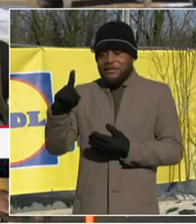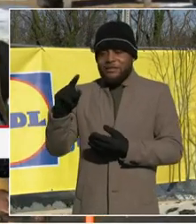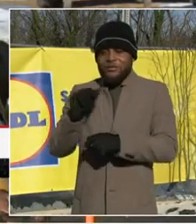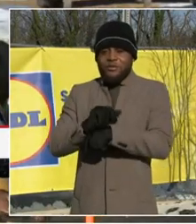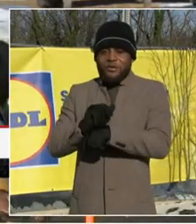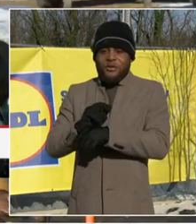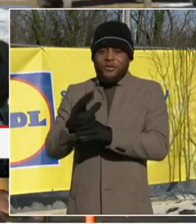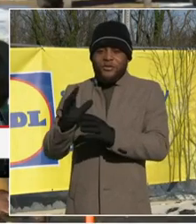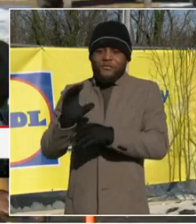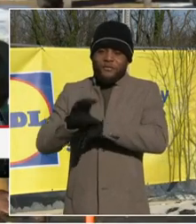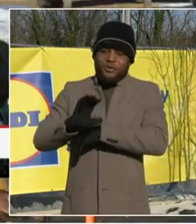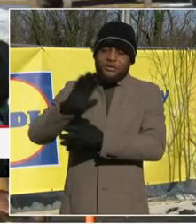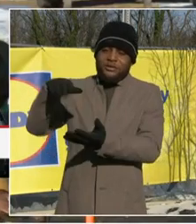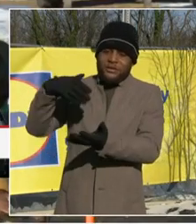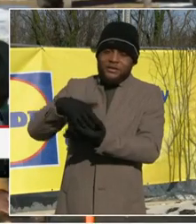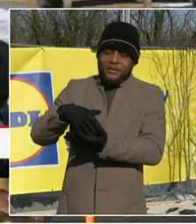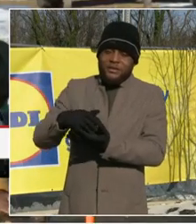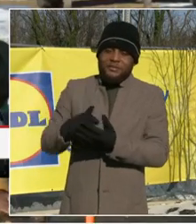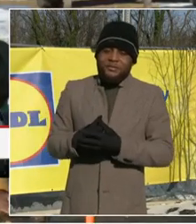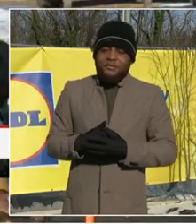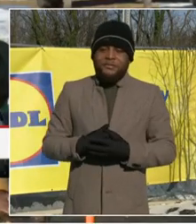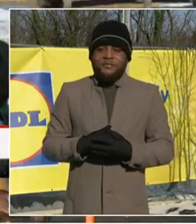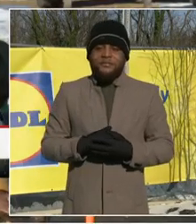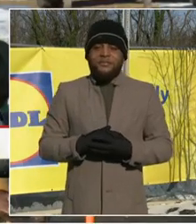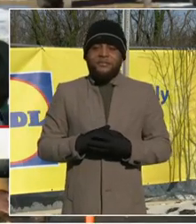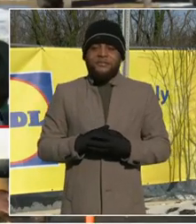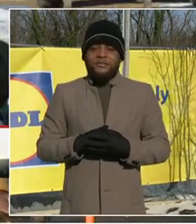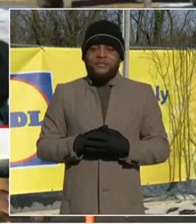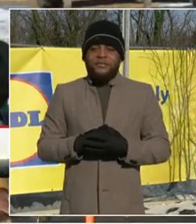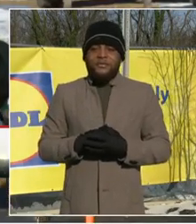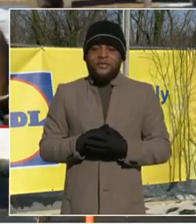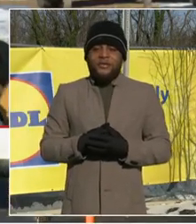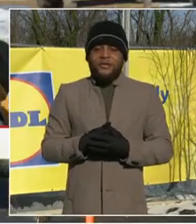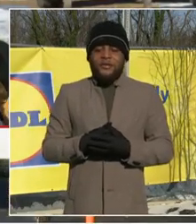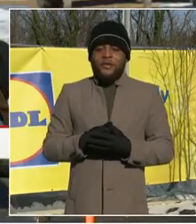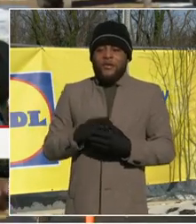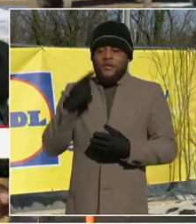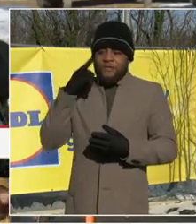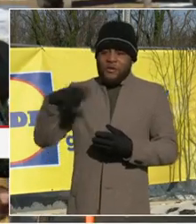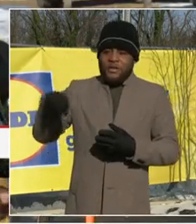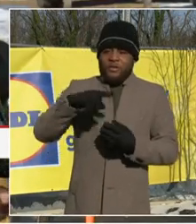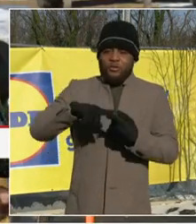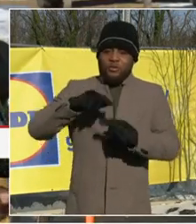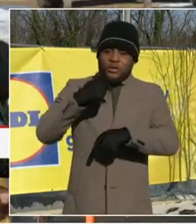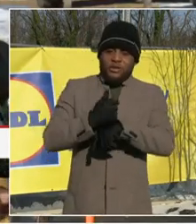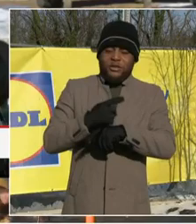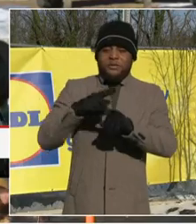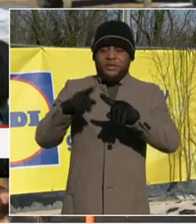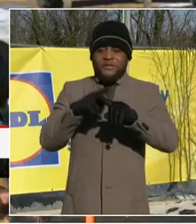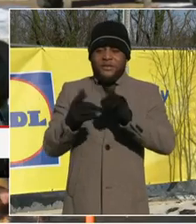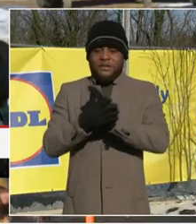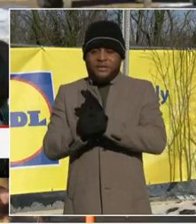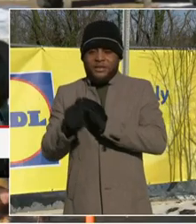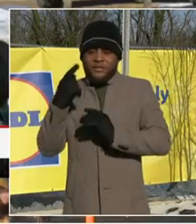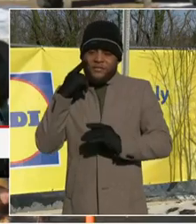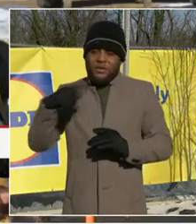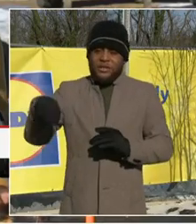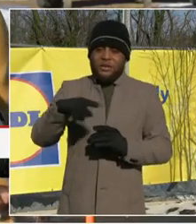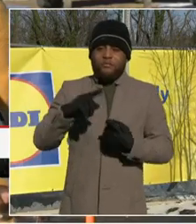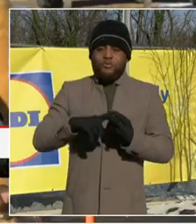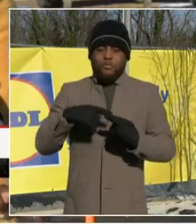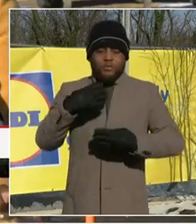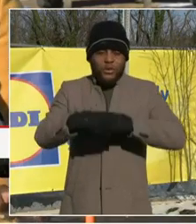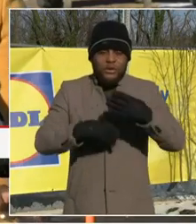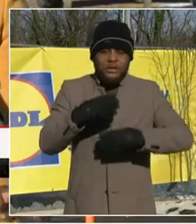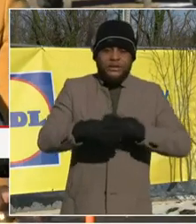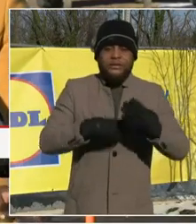able to re-enter the workforce or acquire new work skills so that they're able to be productive and have meaningful work in their lives.